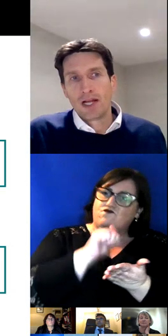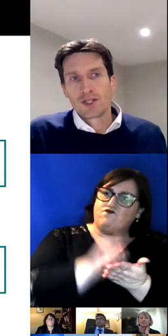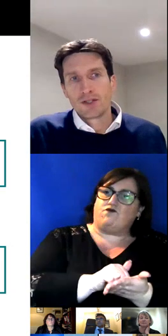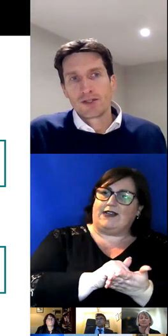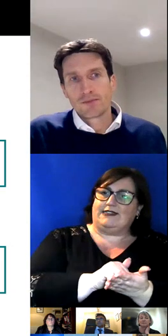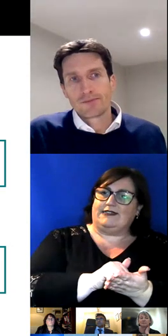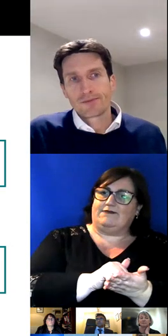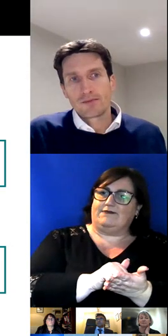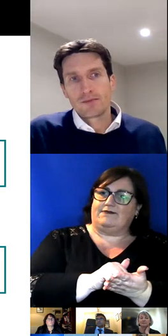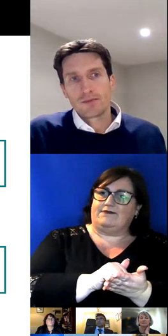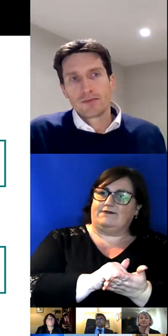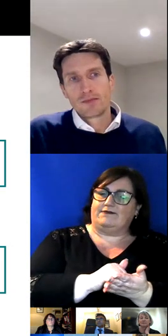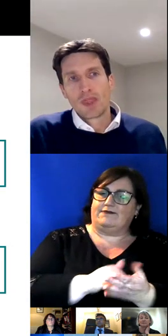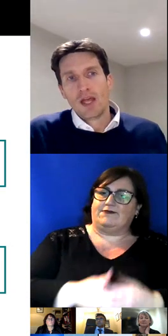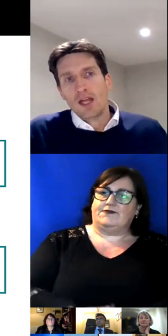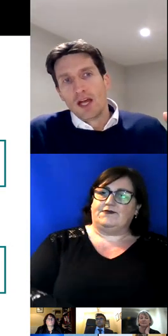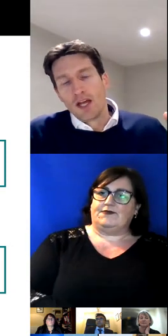for our populations.